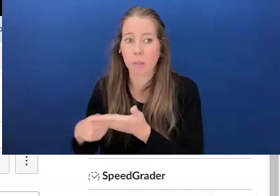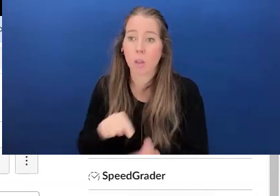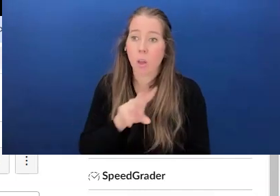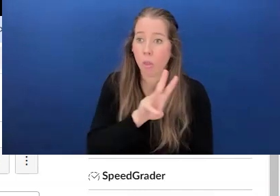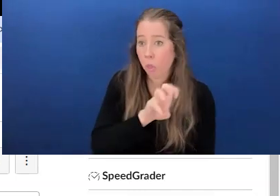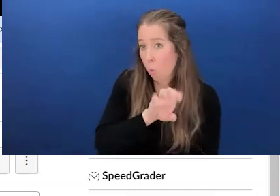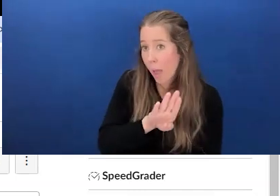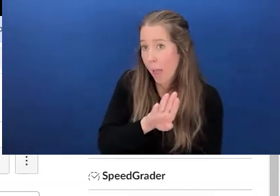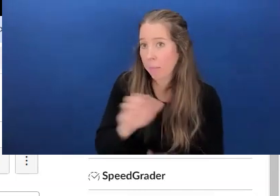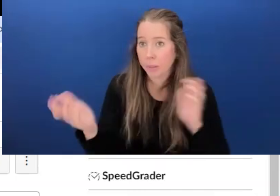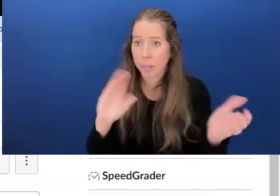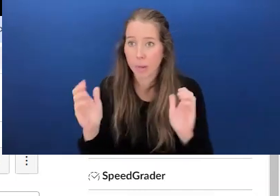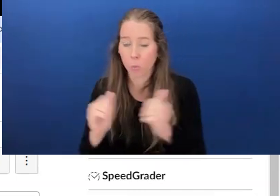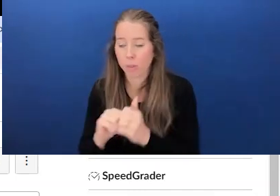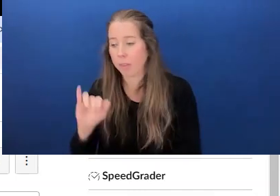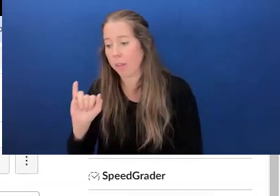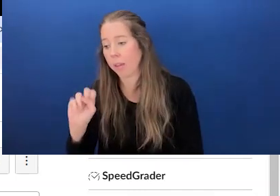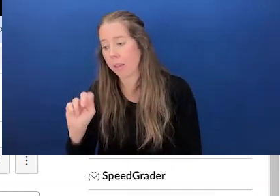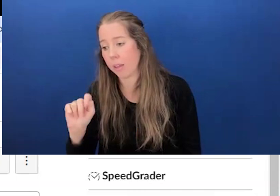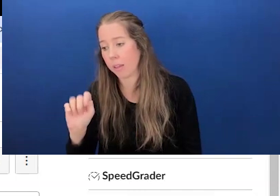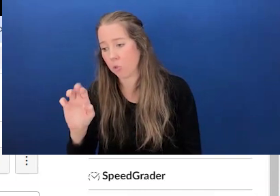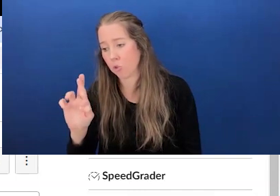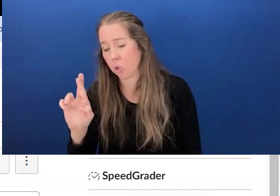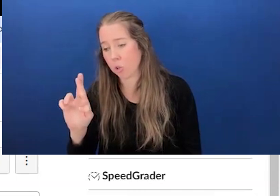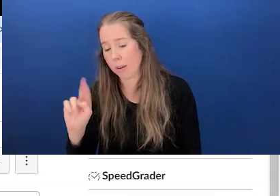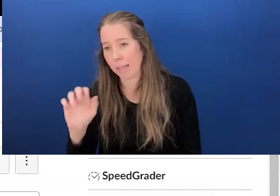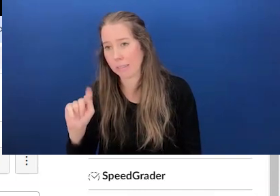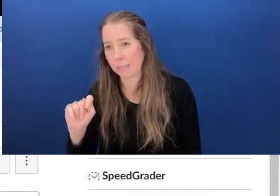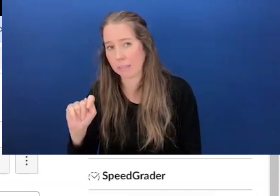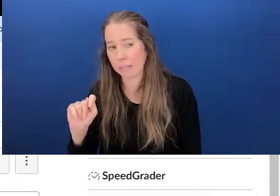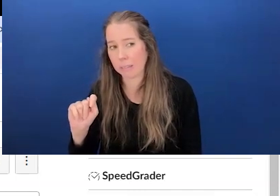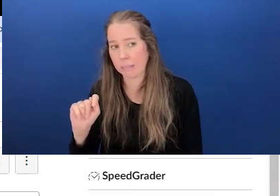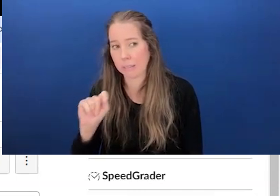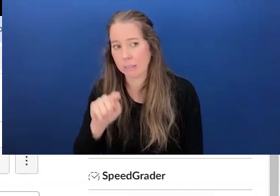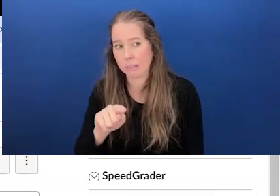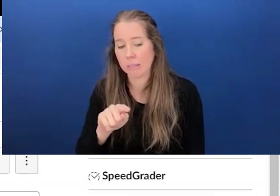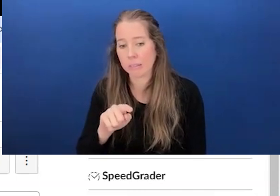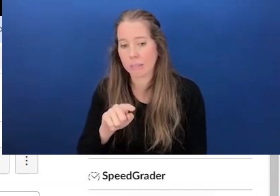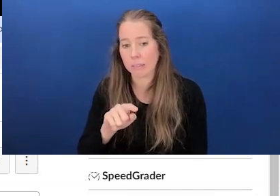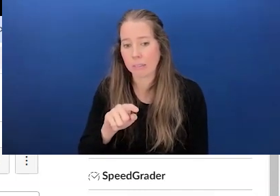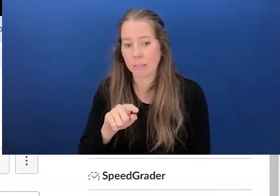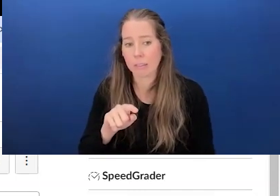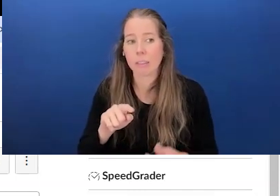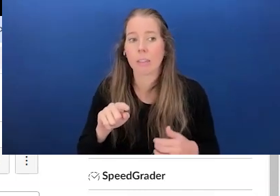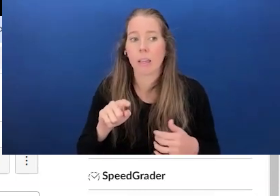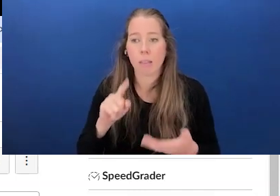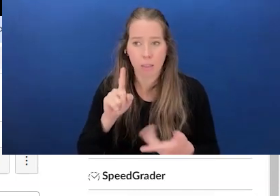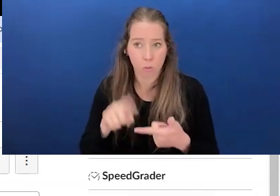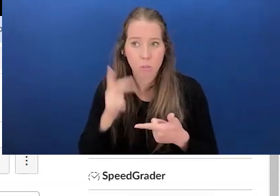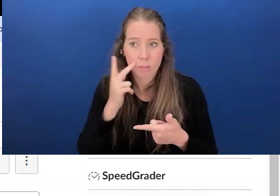internet. And then at some point, and these steps become buttons you're going to see in a